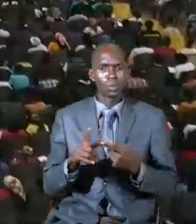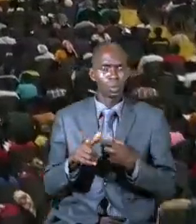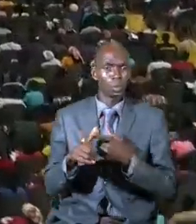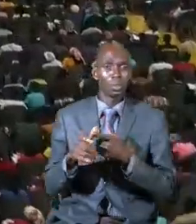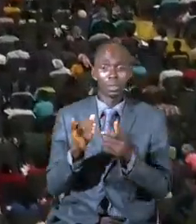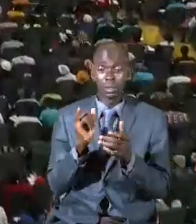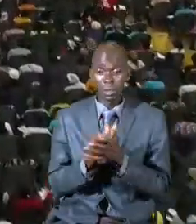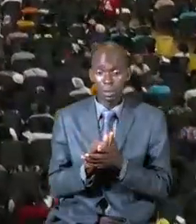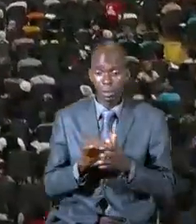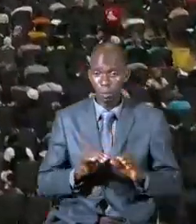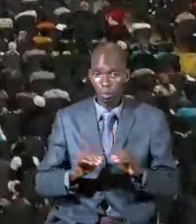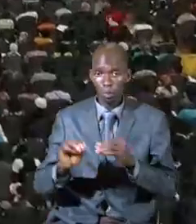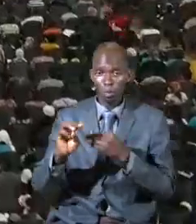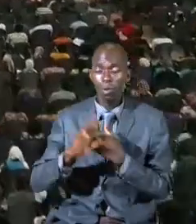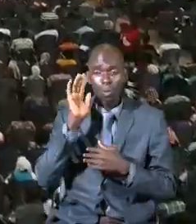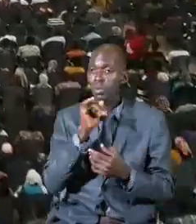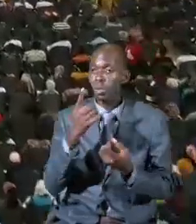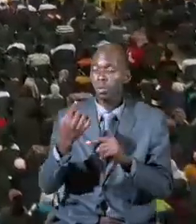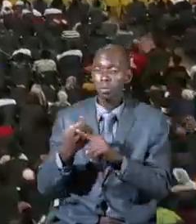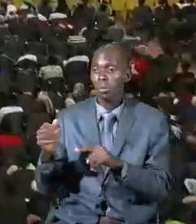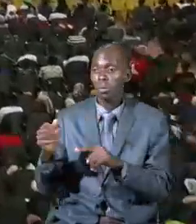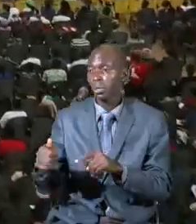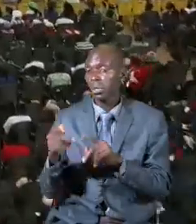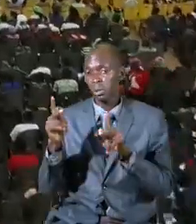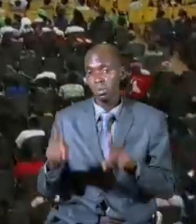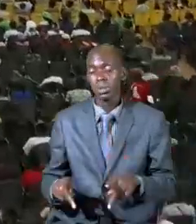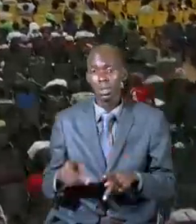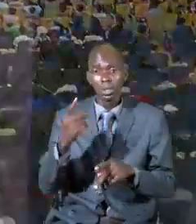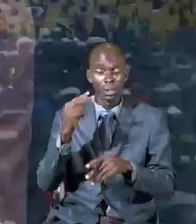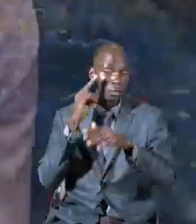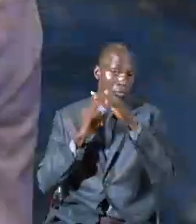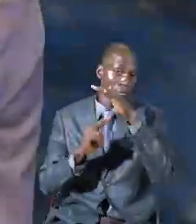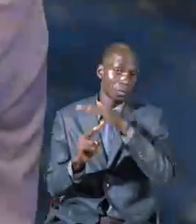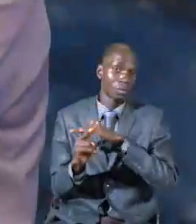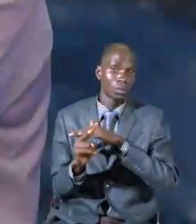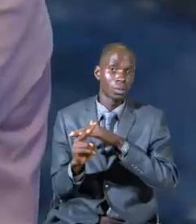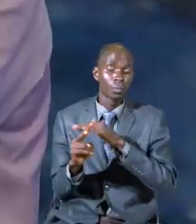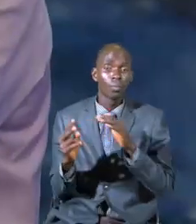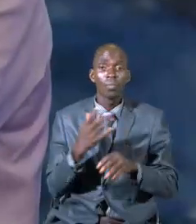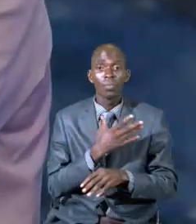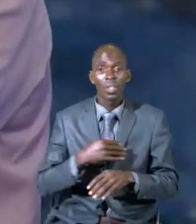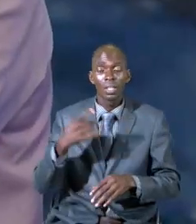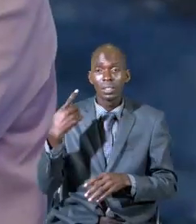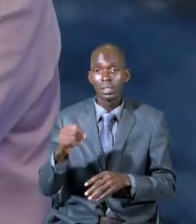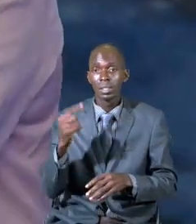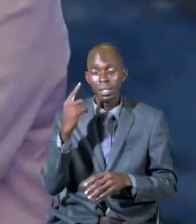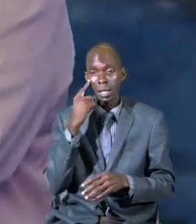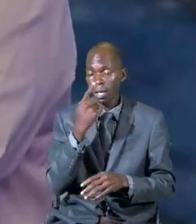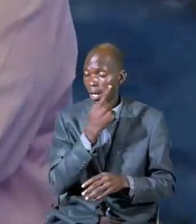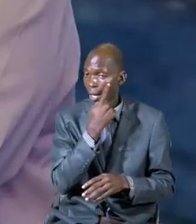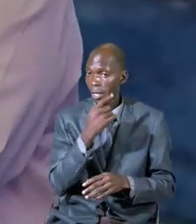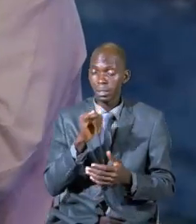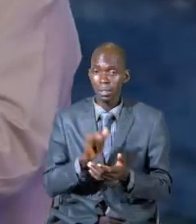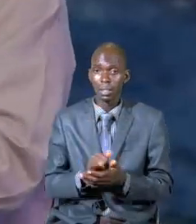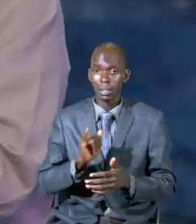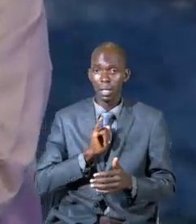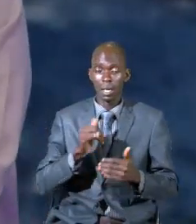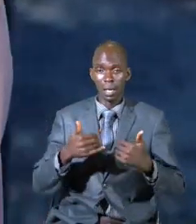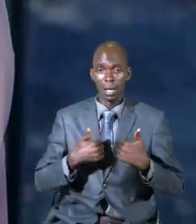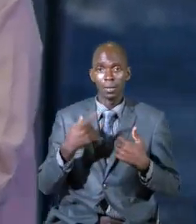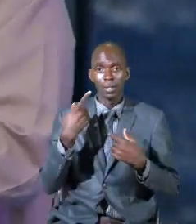But another person, am I going to run? The vision and the eyes I have and the focus I